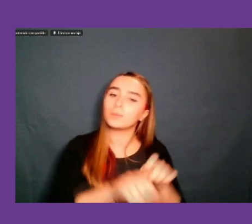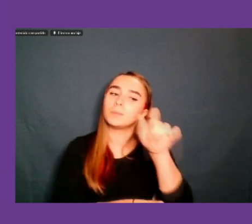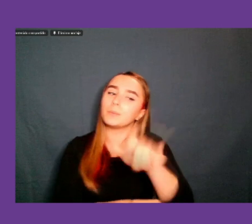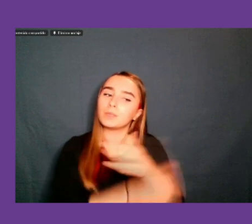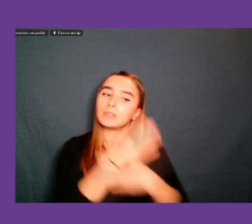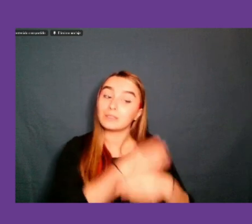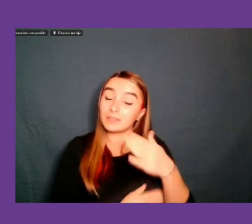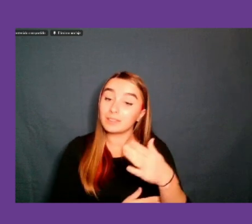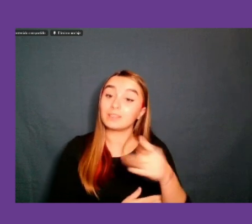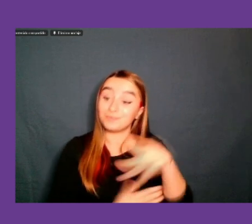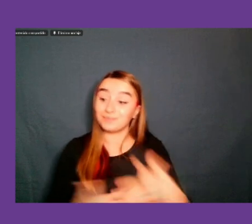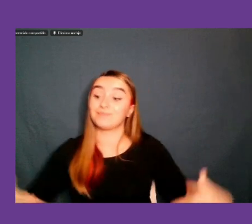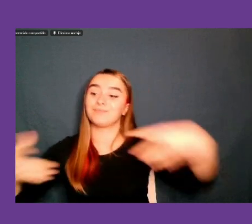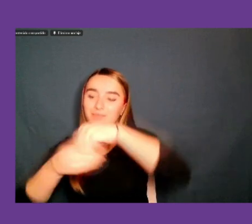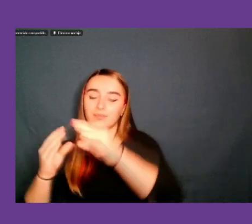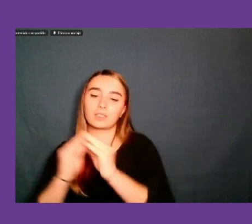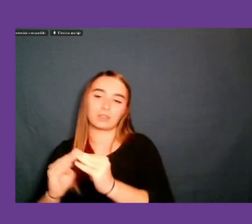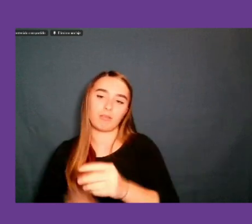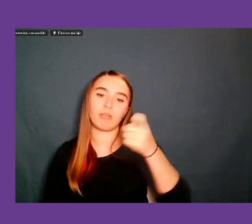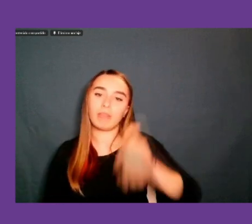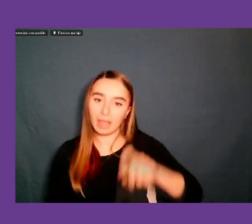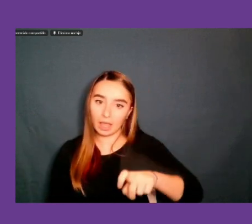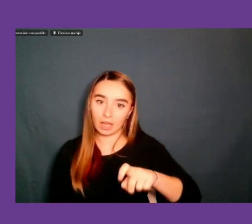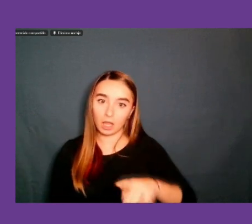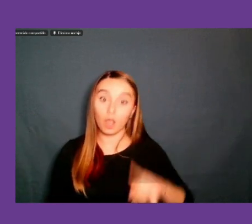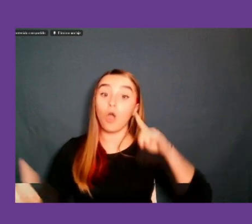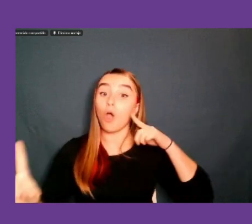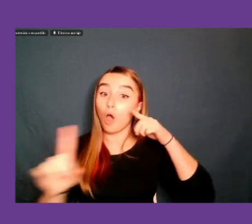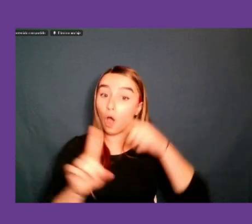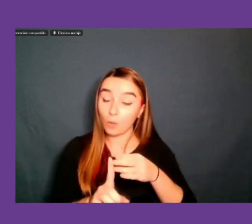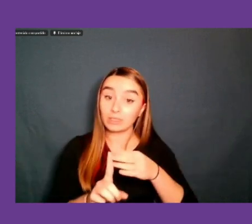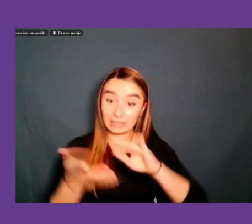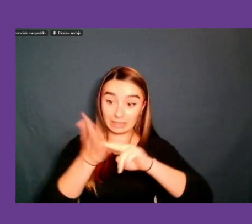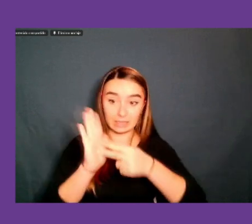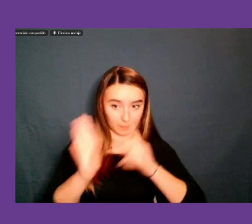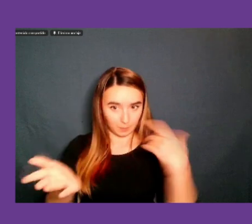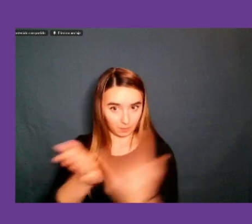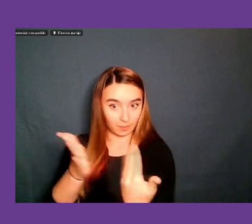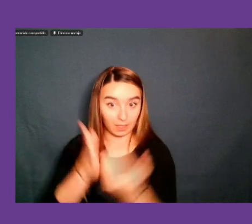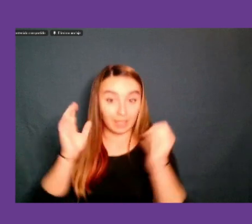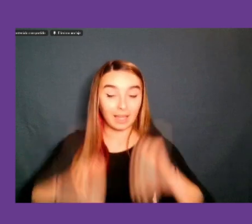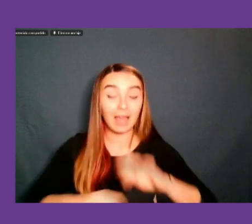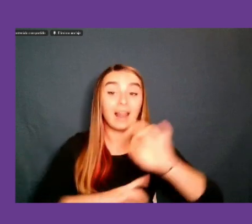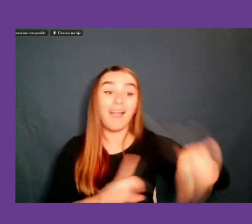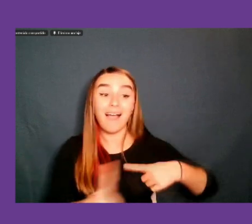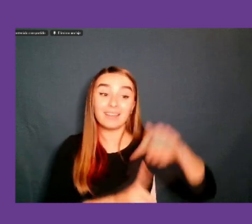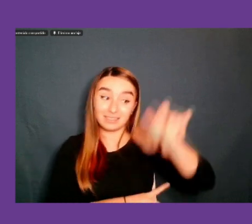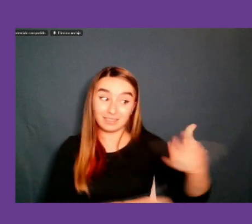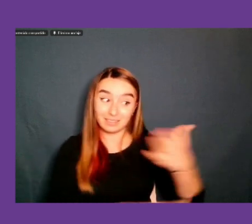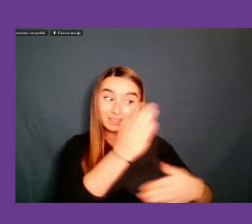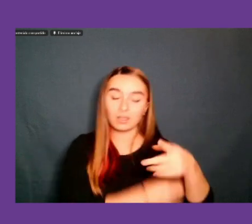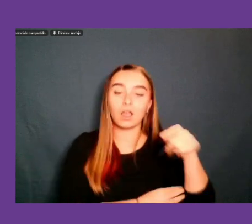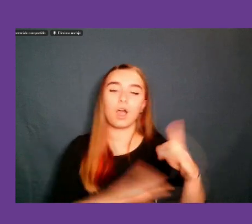disability in standardization, not only to give legitimacy to the system, but also to provide specific